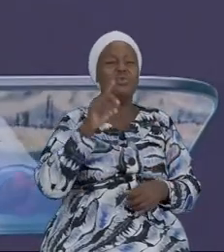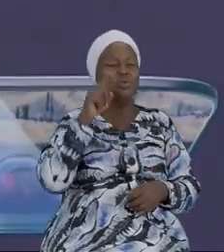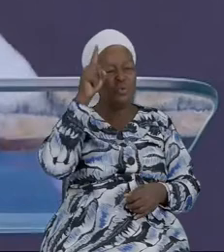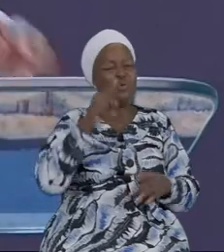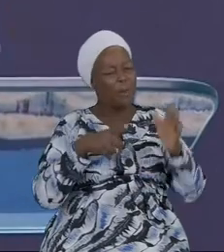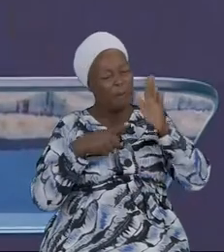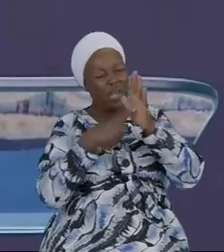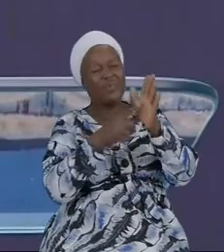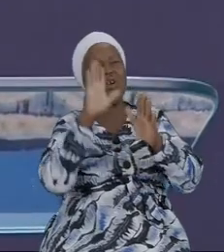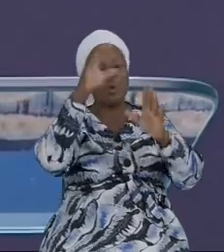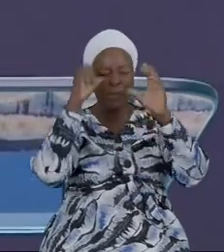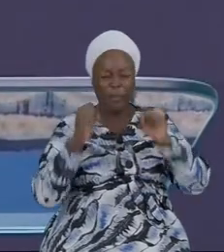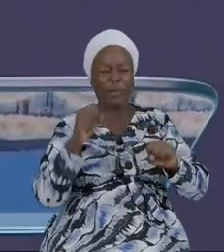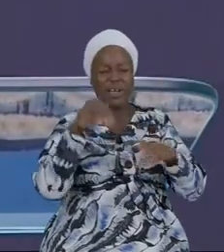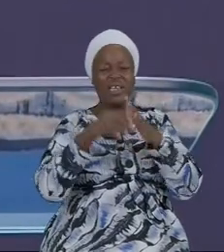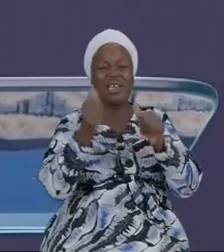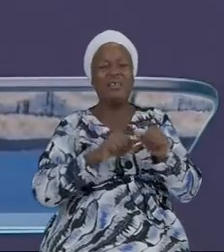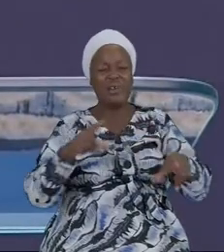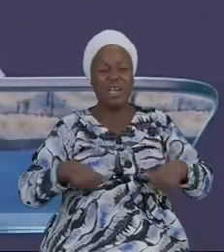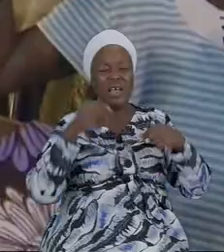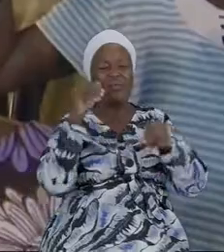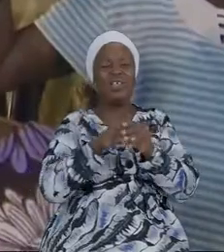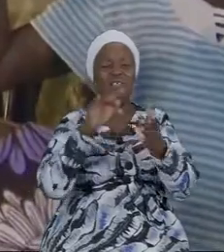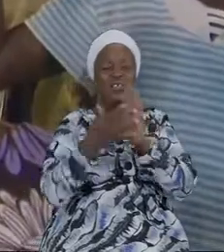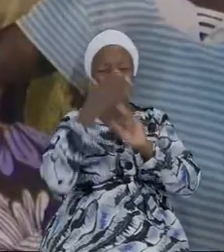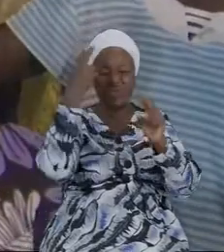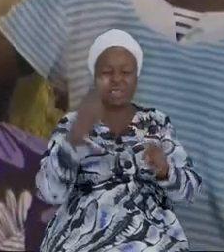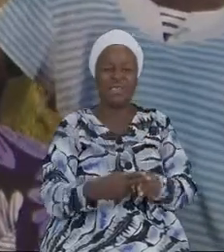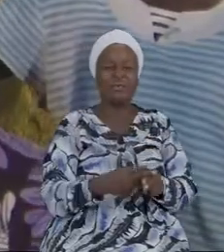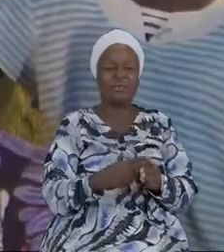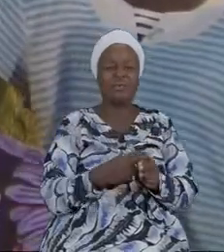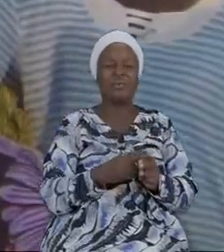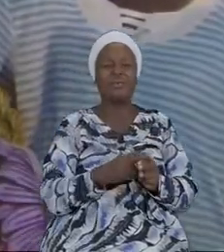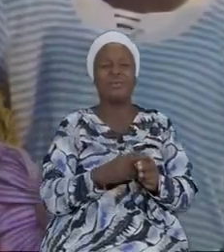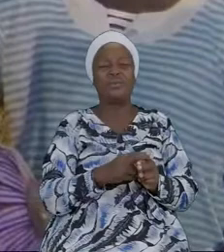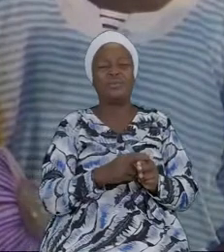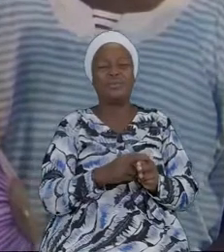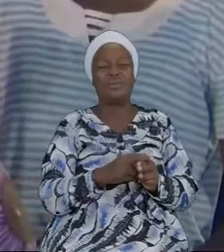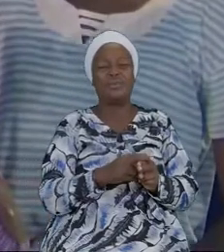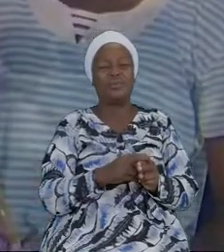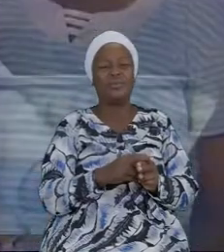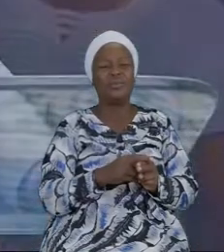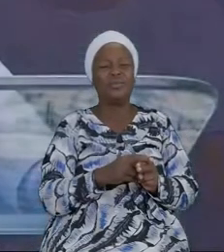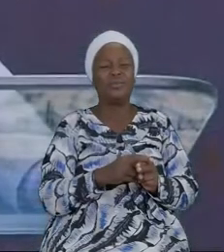your power in every life in Jesus' name.